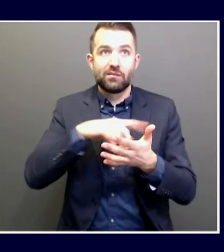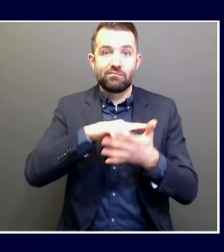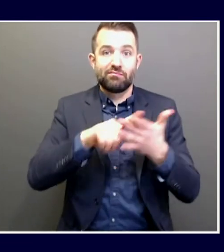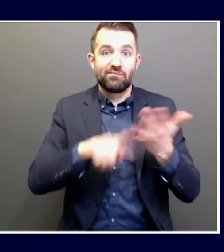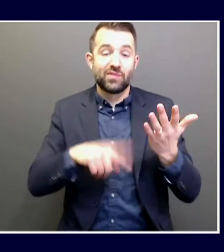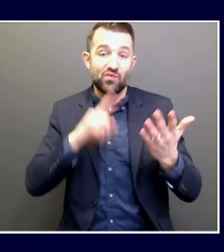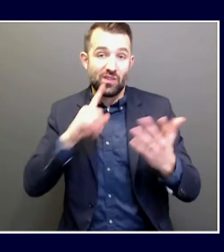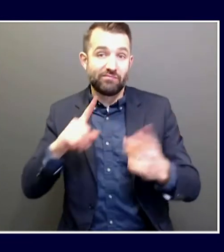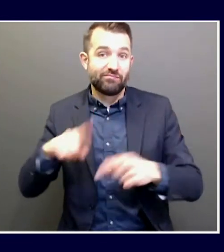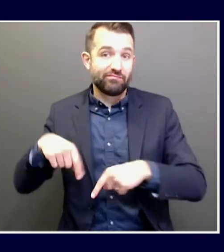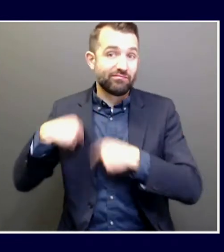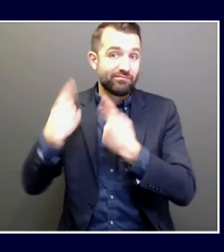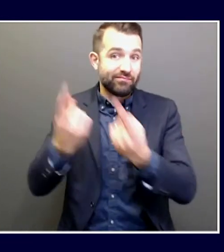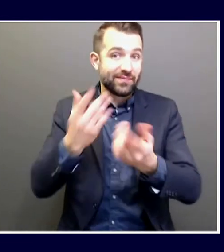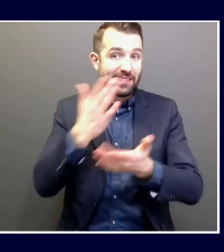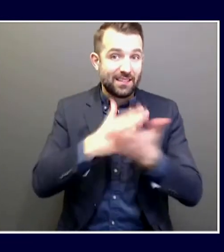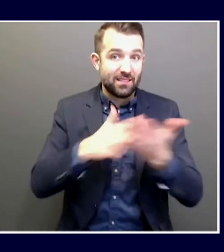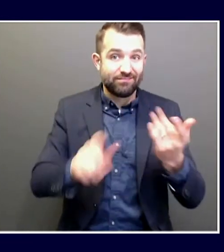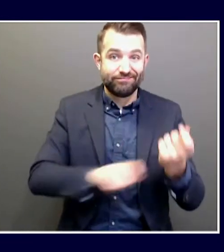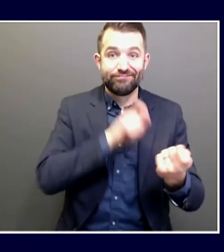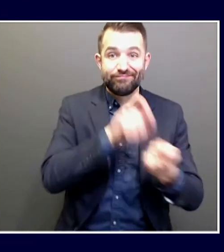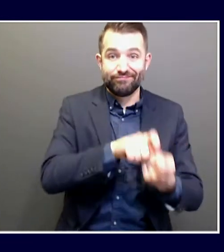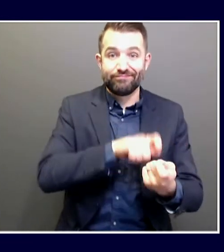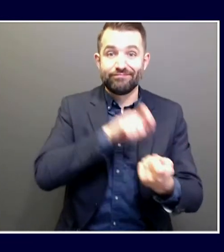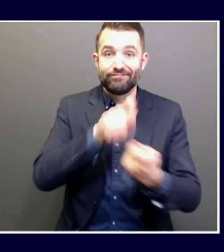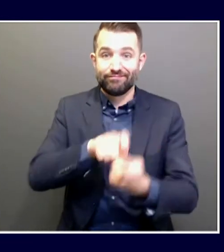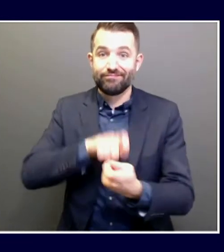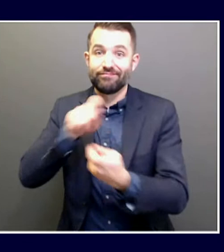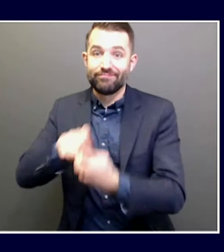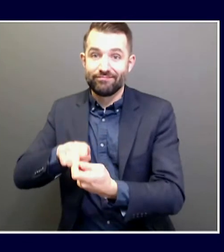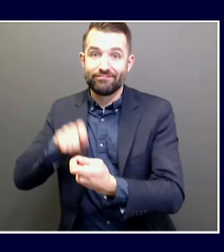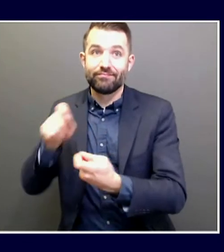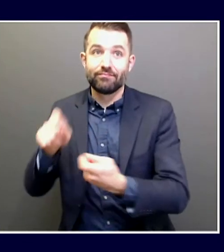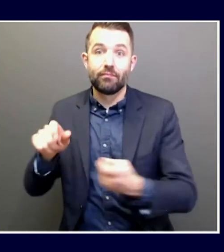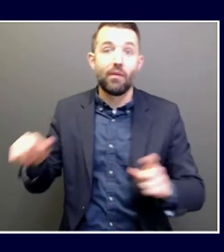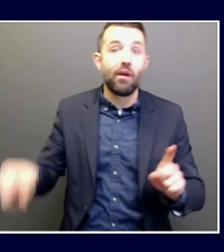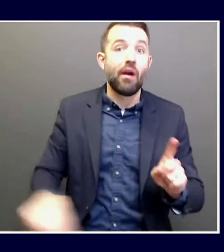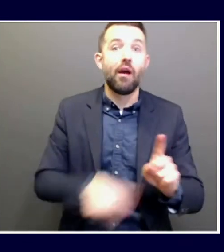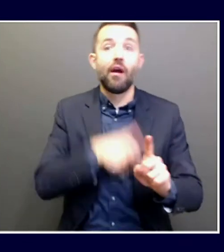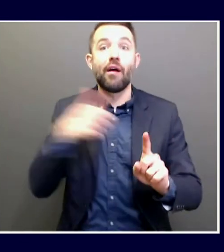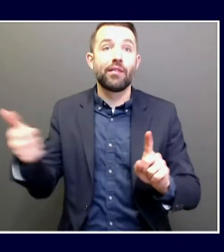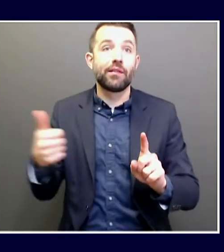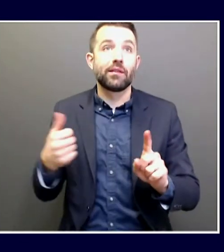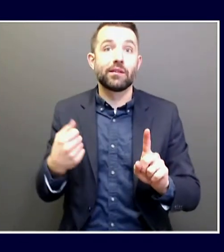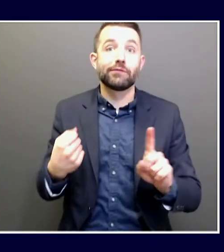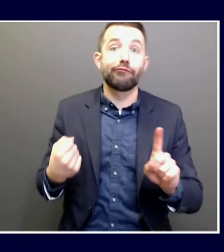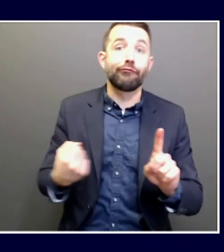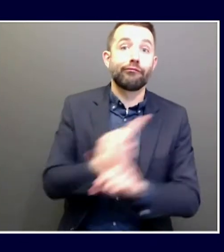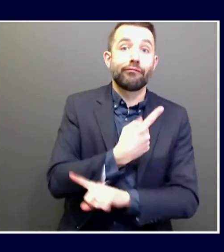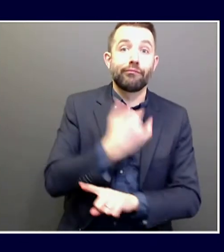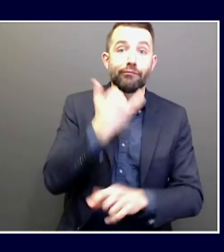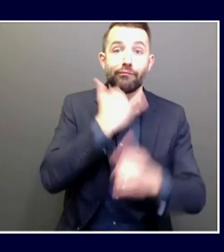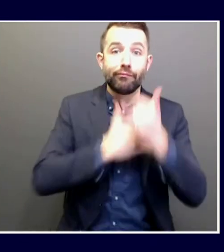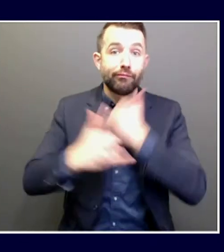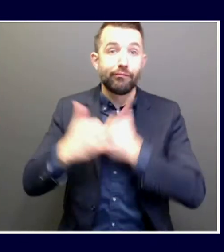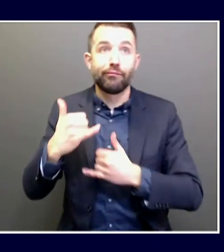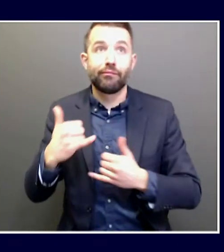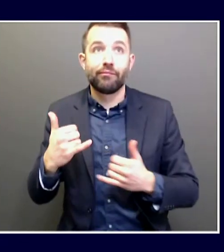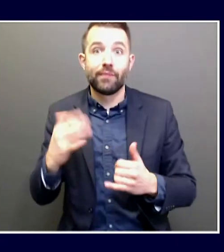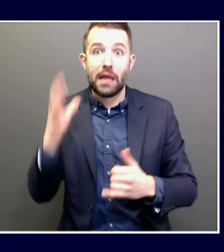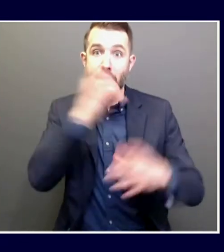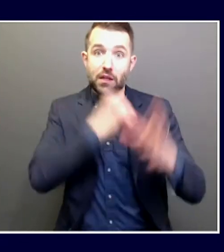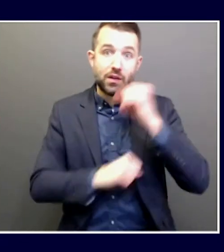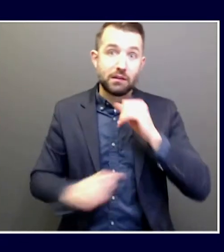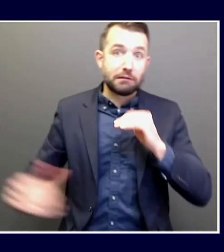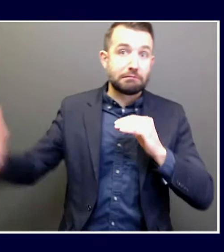other cases, they have been both understated and overstated, depending on the time and depending on the metric. So I view their analysis in